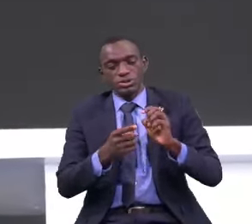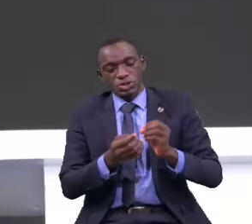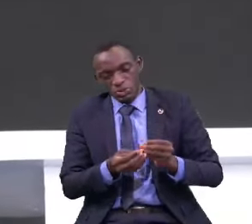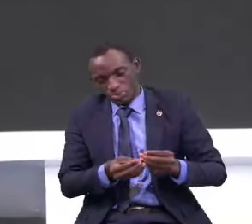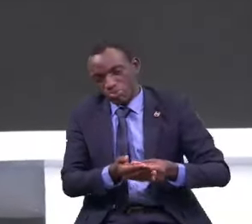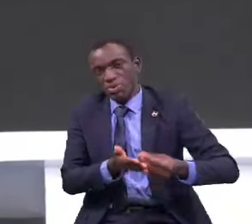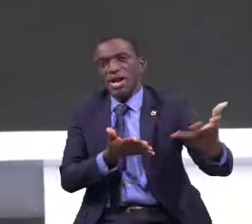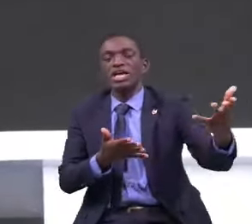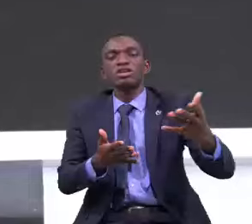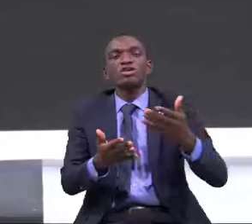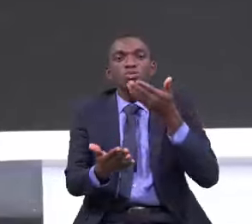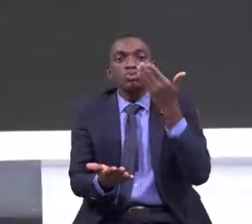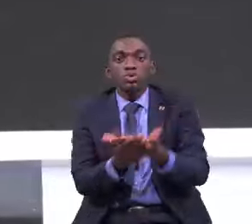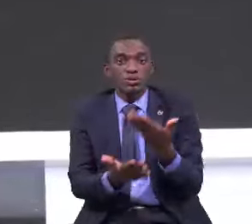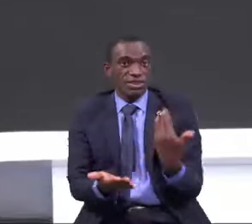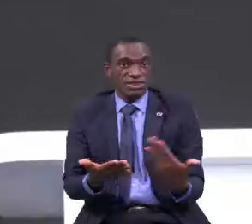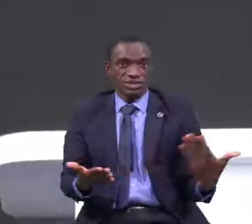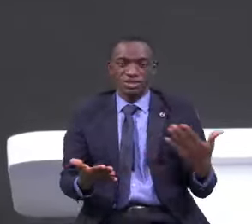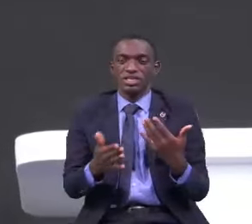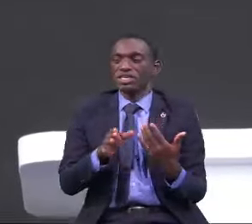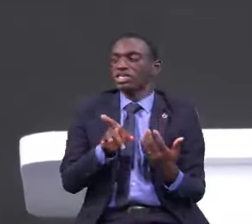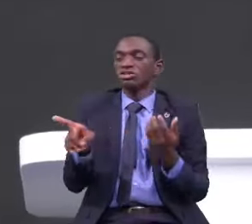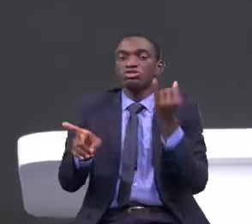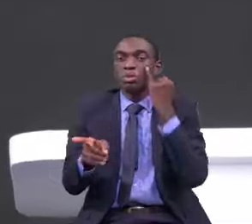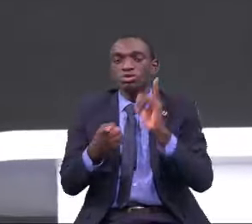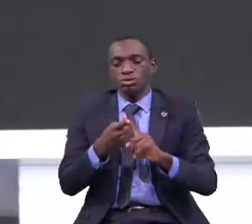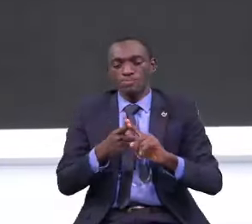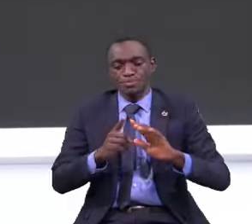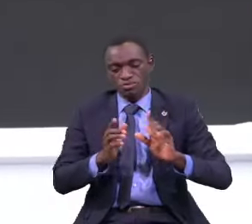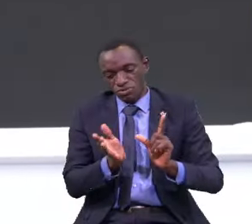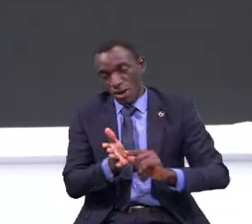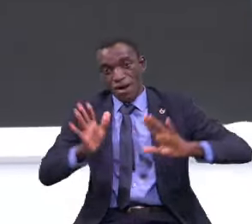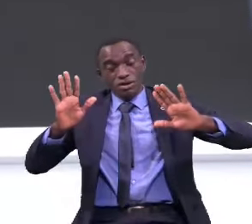And then he was to soar and succeed.